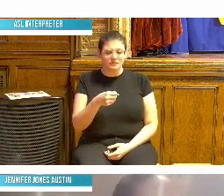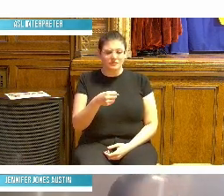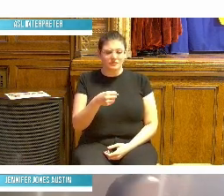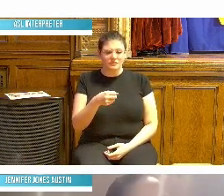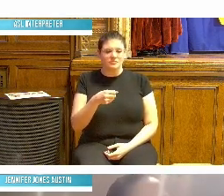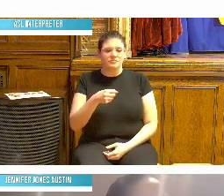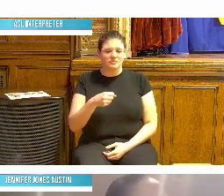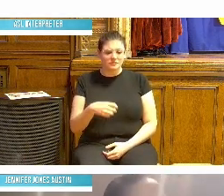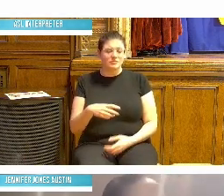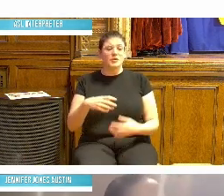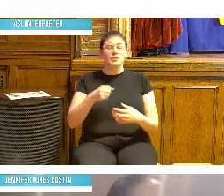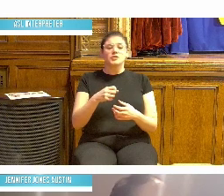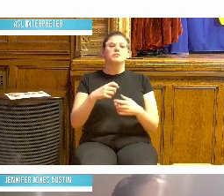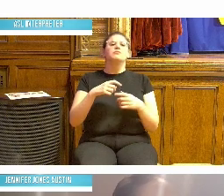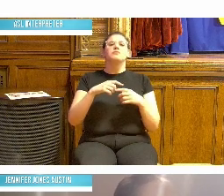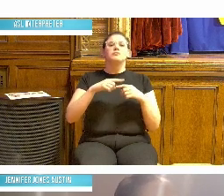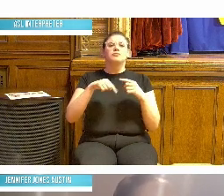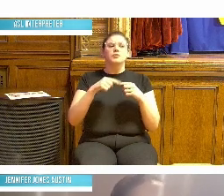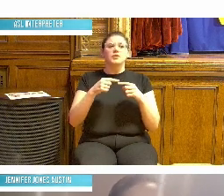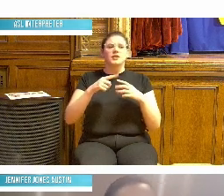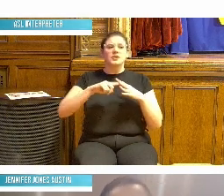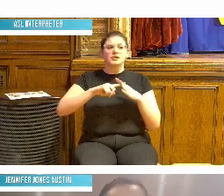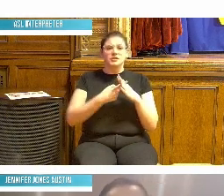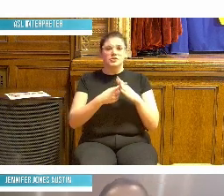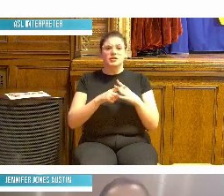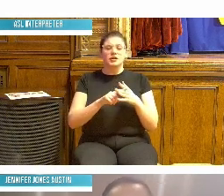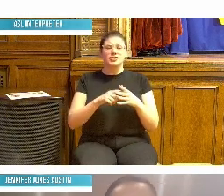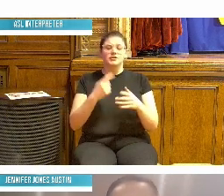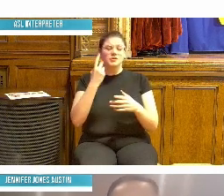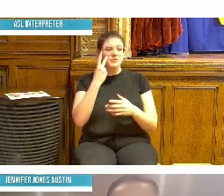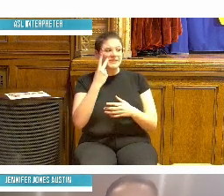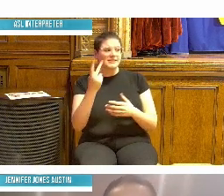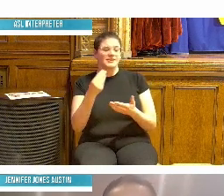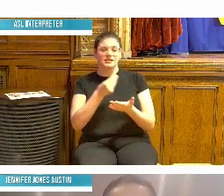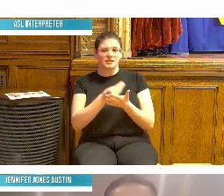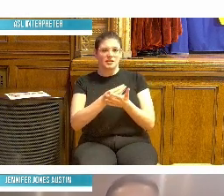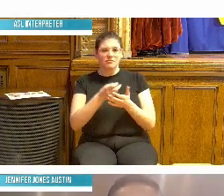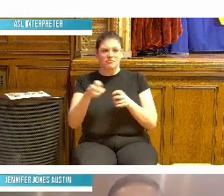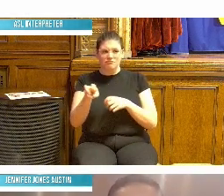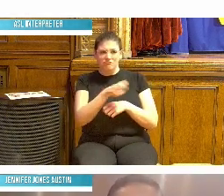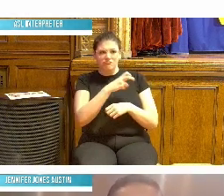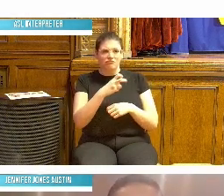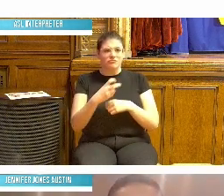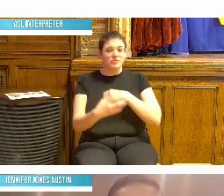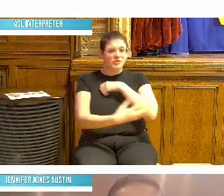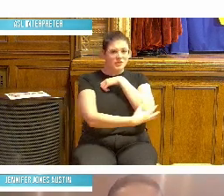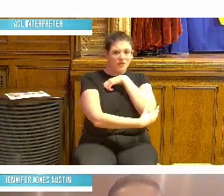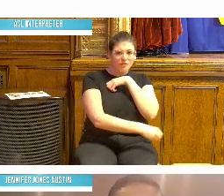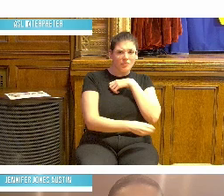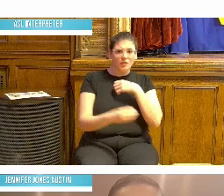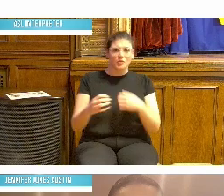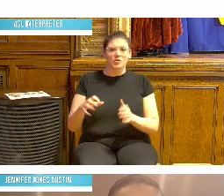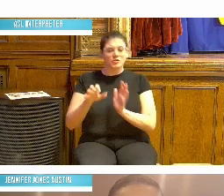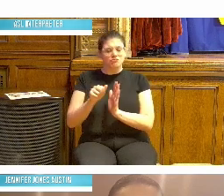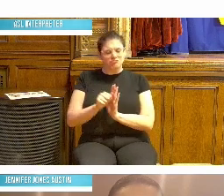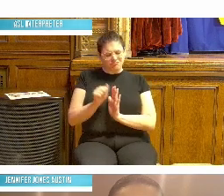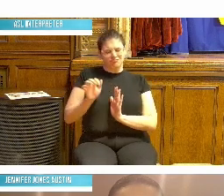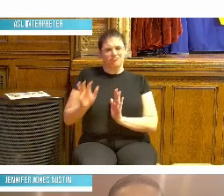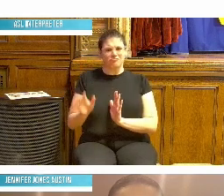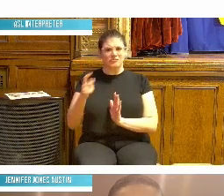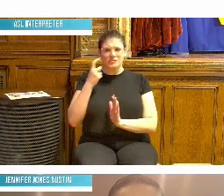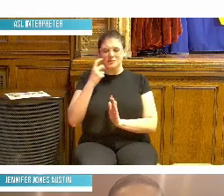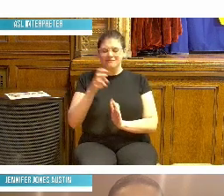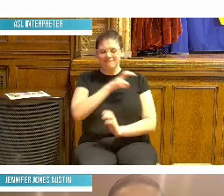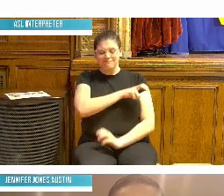and influential. In 1968, the U.S. Commission on Urban Problems condemned urban renewal's failure to live up to its framers'